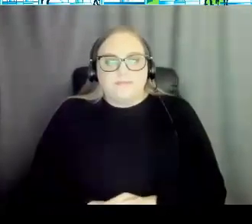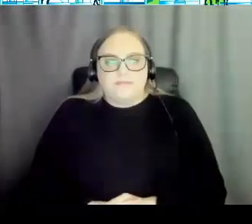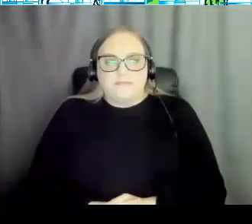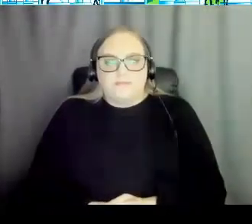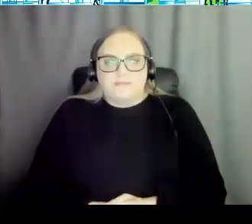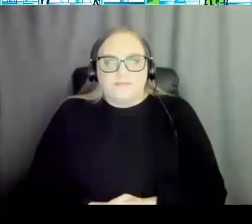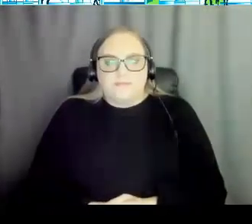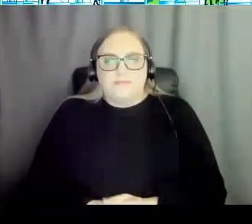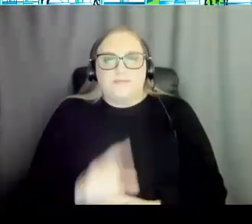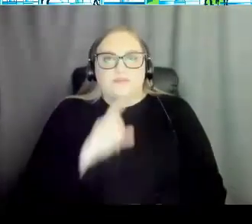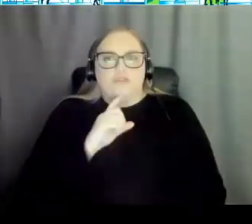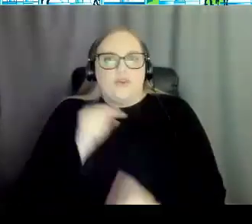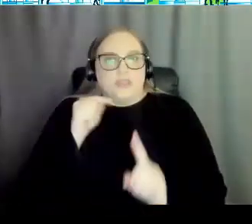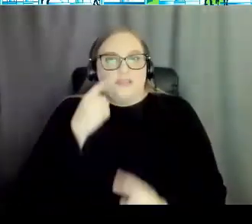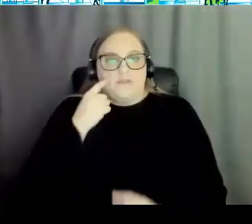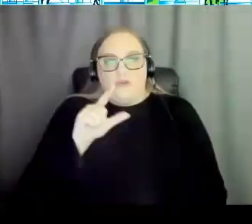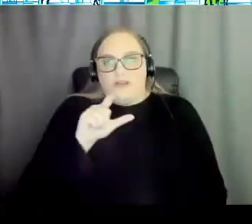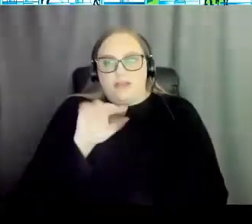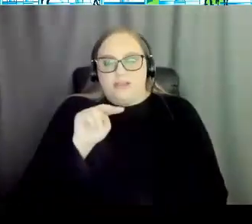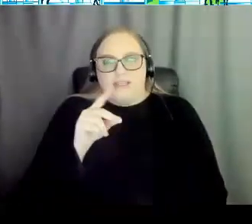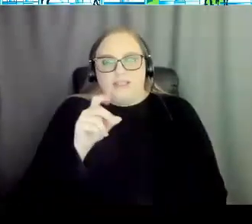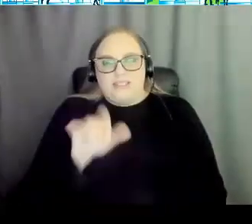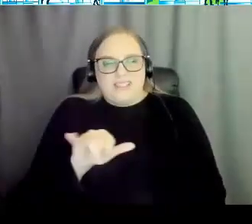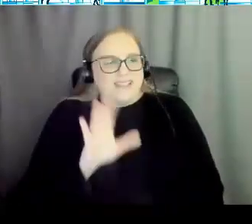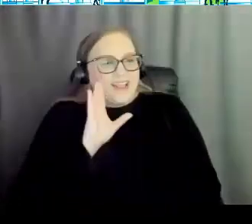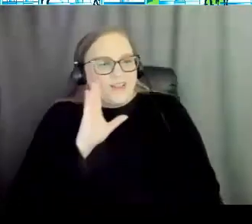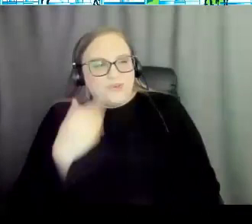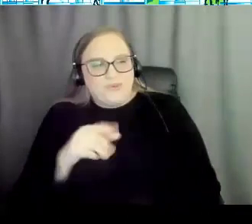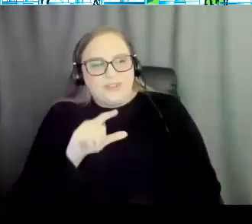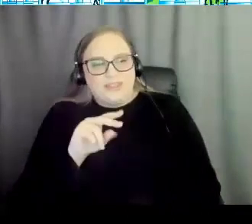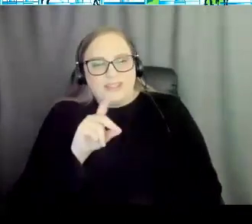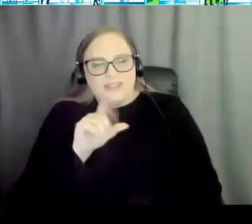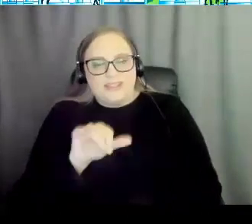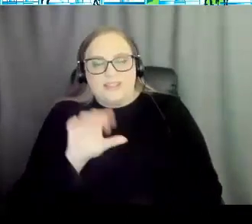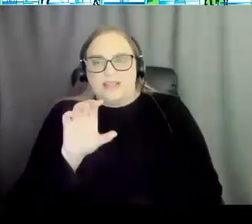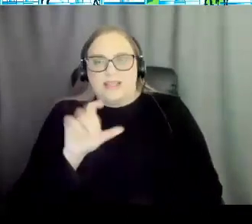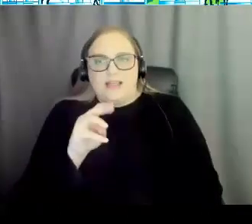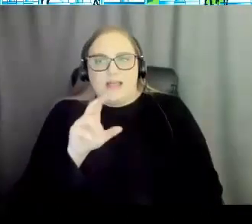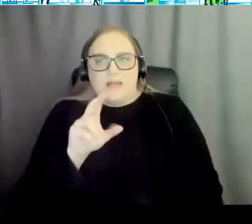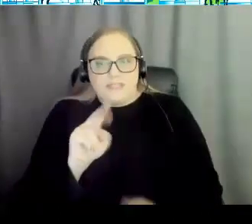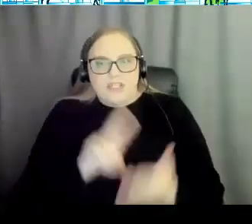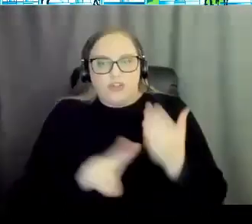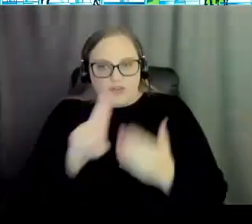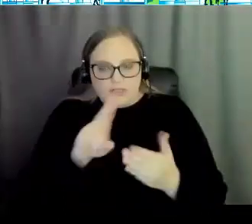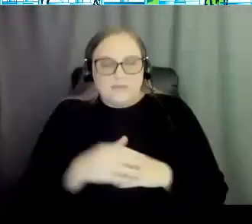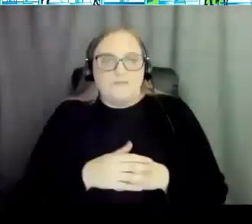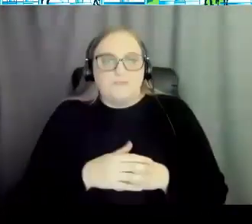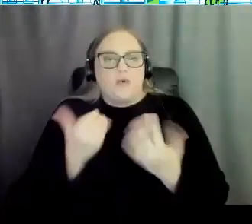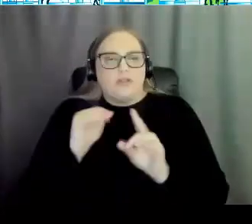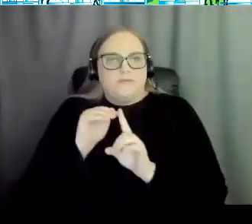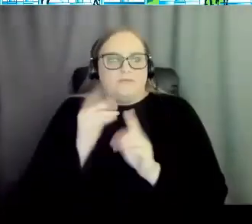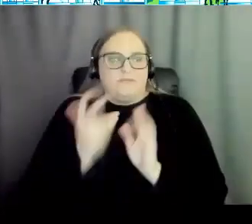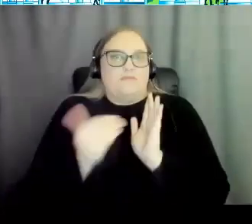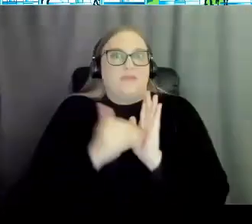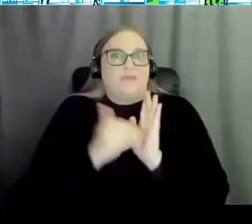Sure. And this is for Lindsay. Hi, Lindsay Schuler-Nichols, Clemson University. I wanted to reiterate something that Tom said, and I